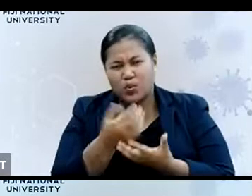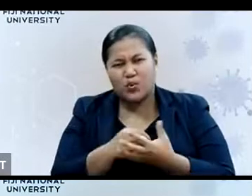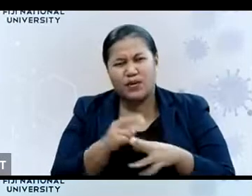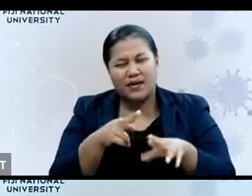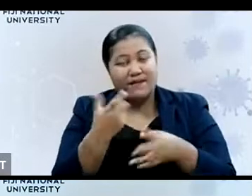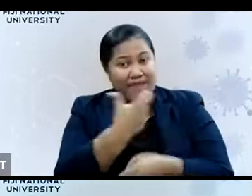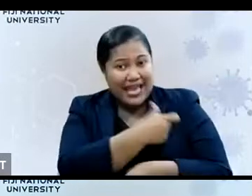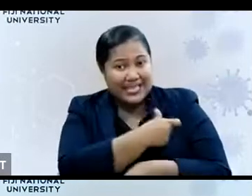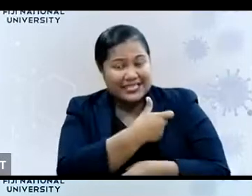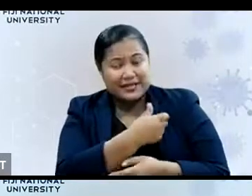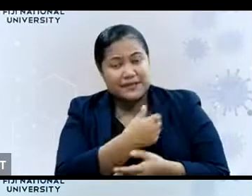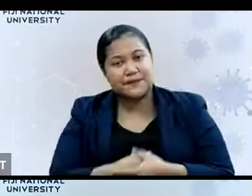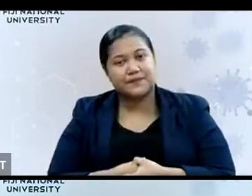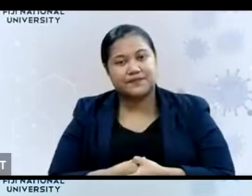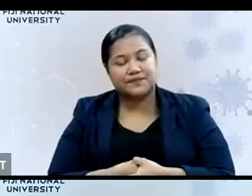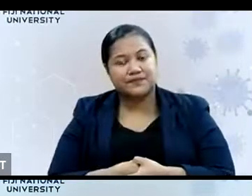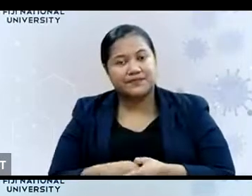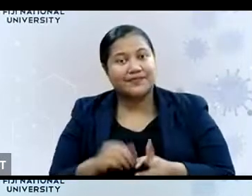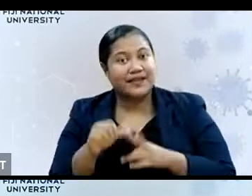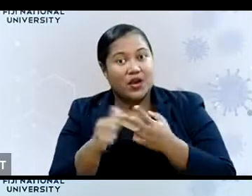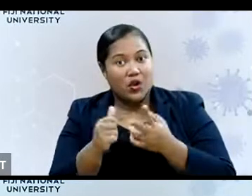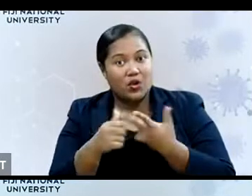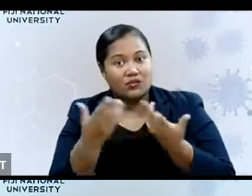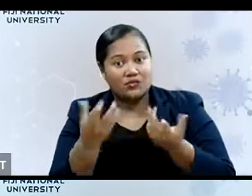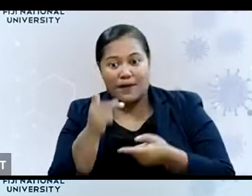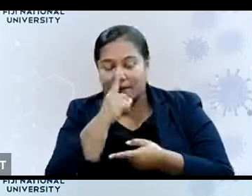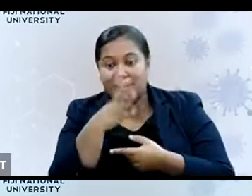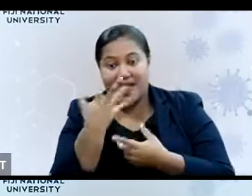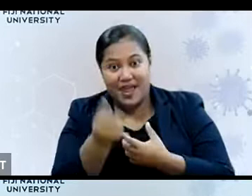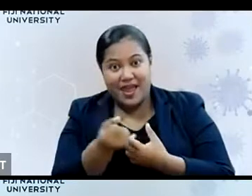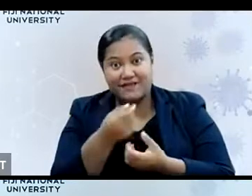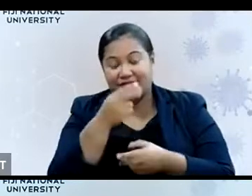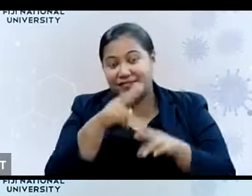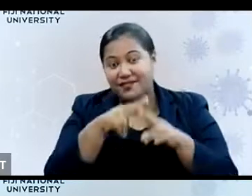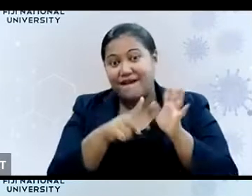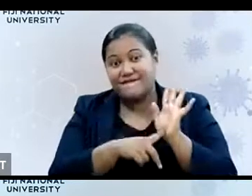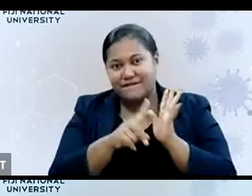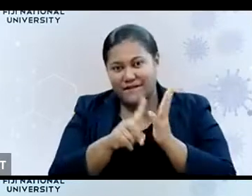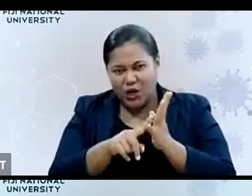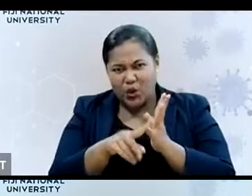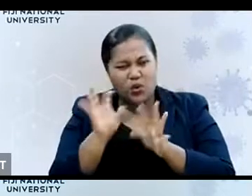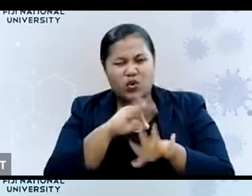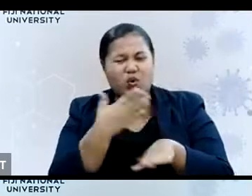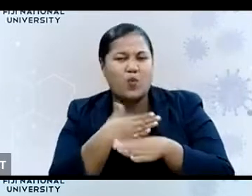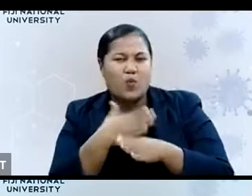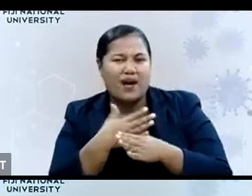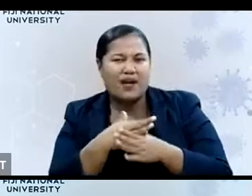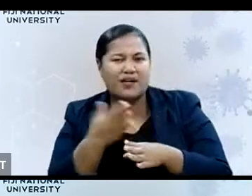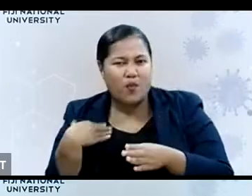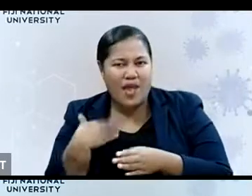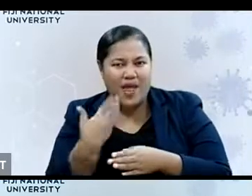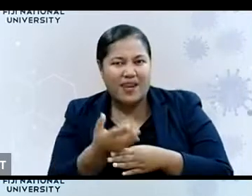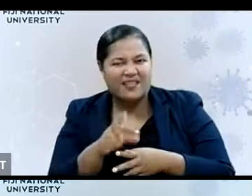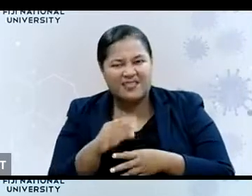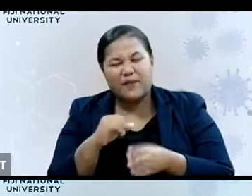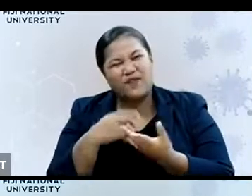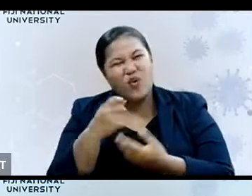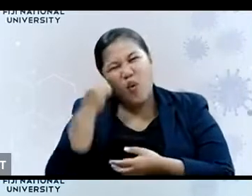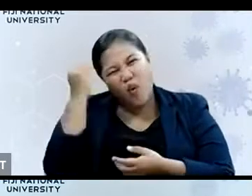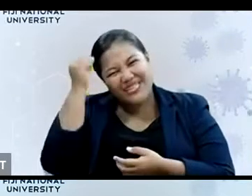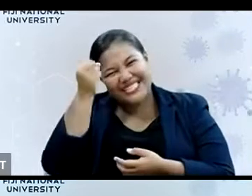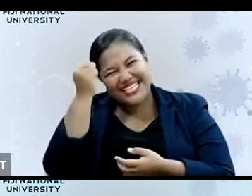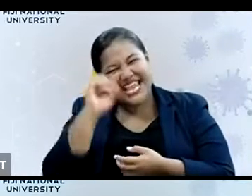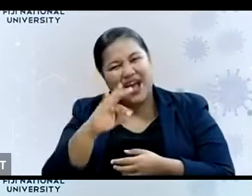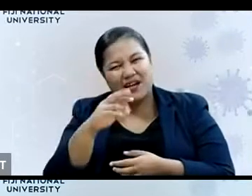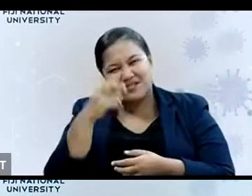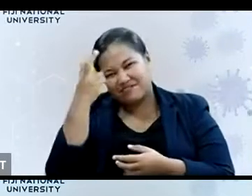particularly the people who flu vaccines, you know, have not worked so well for, so older adults and adults who have